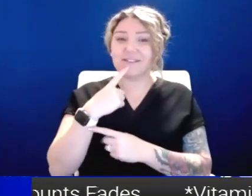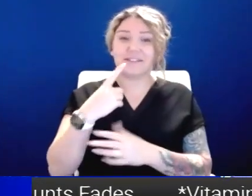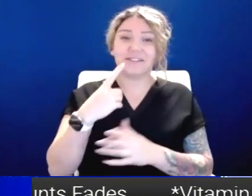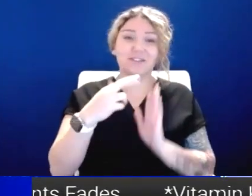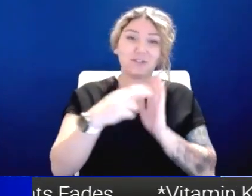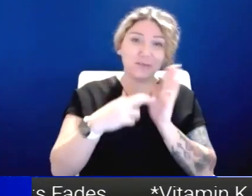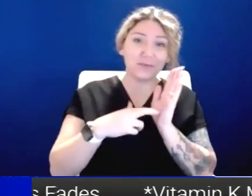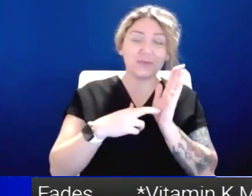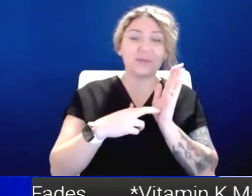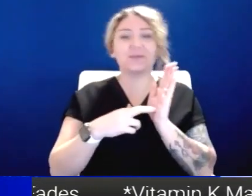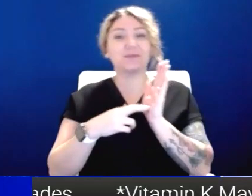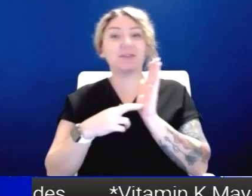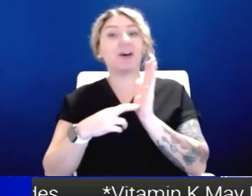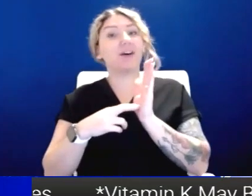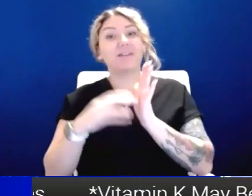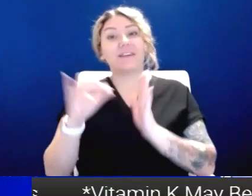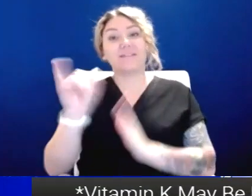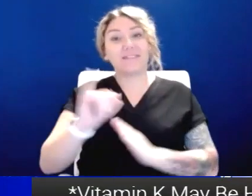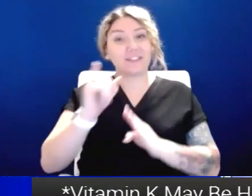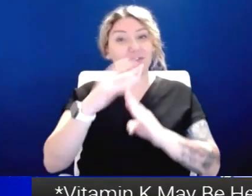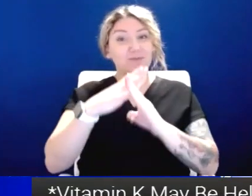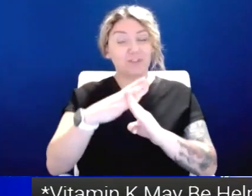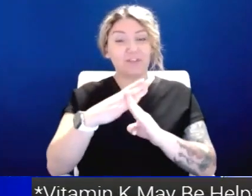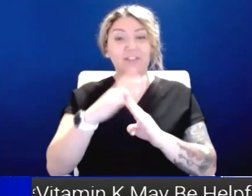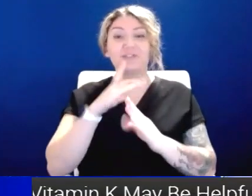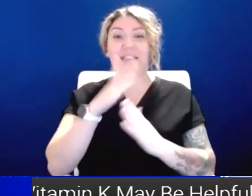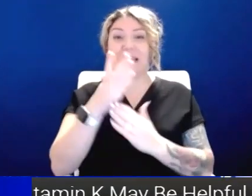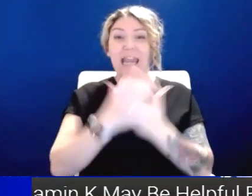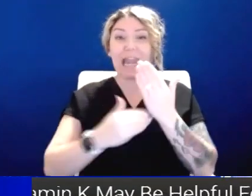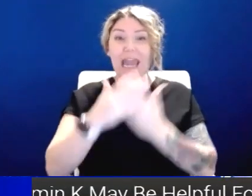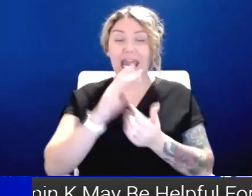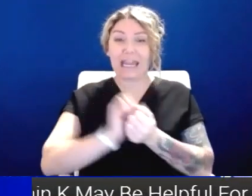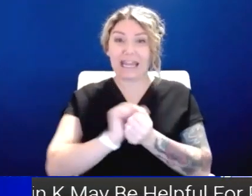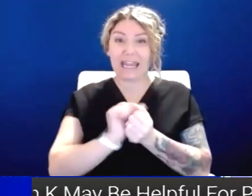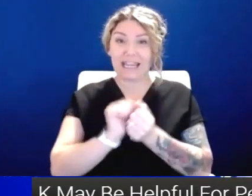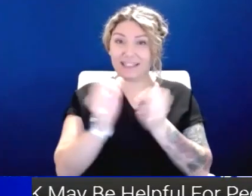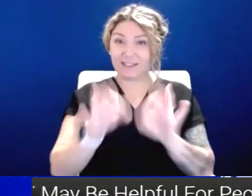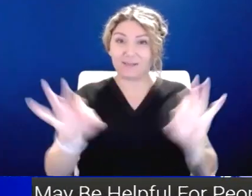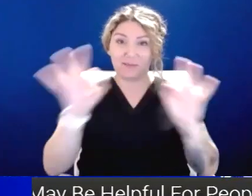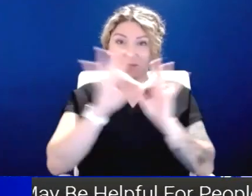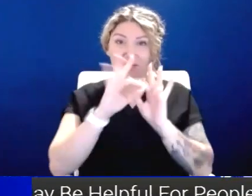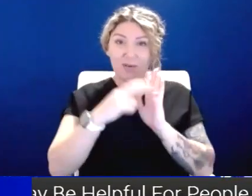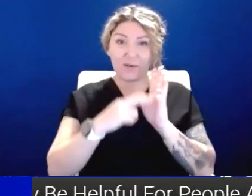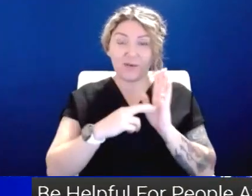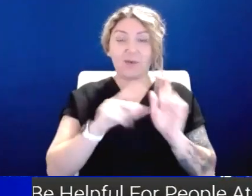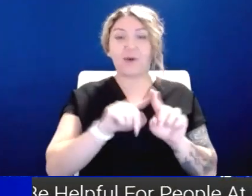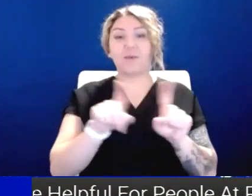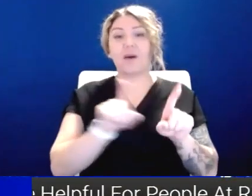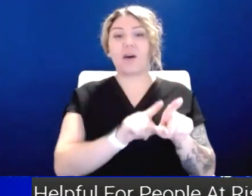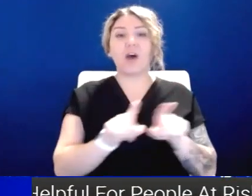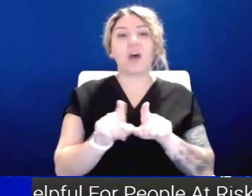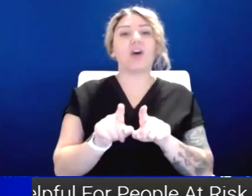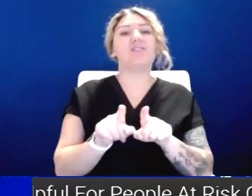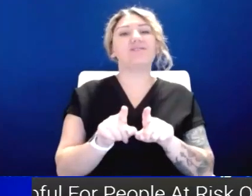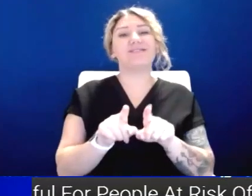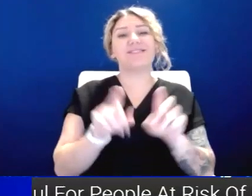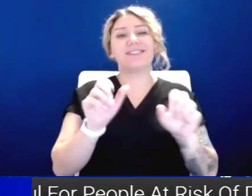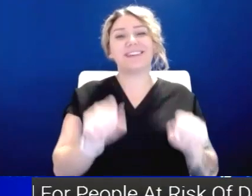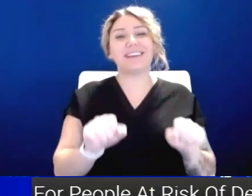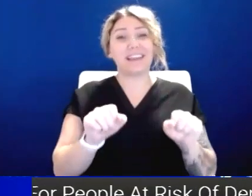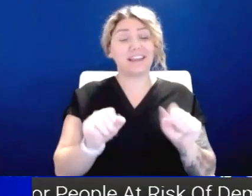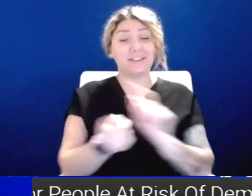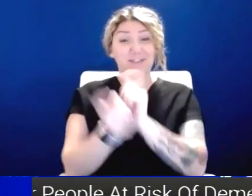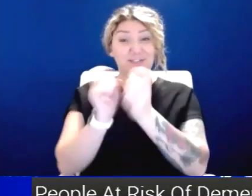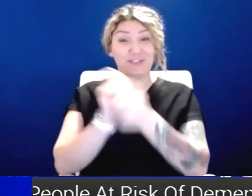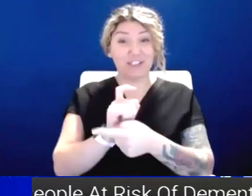infection prevention go with you wherever you are. Hand hygiene is one of those important rules, but also we can extrapolate that to the kitchen and